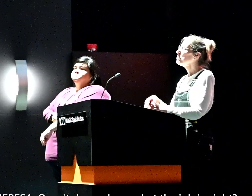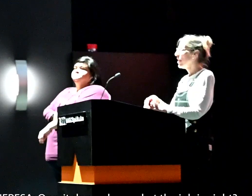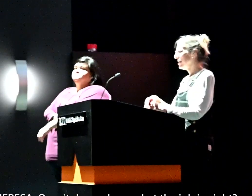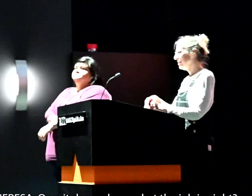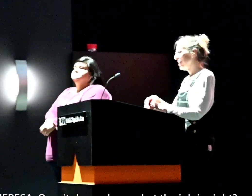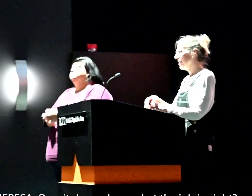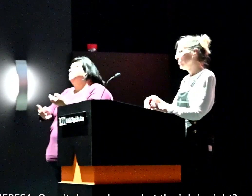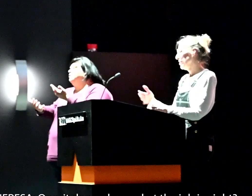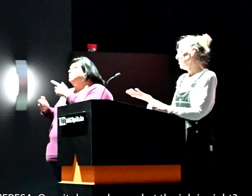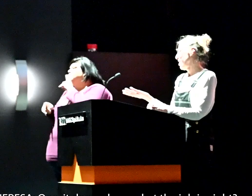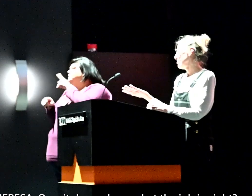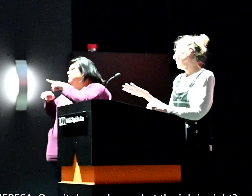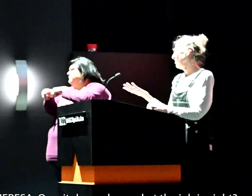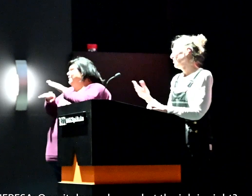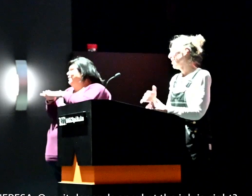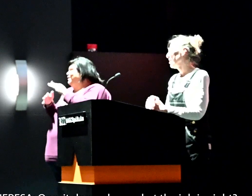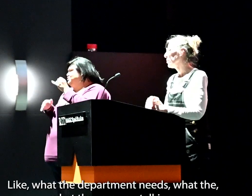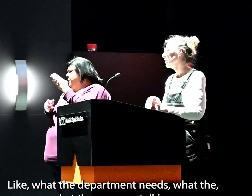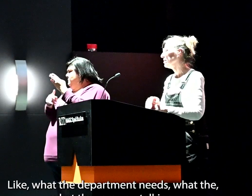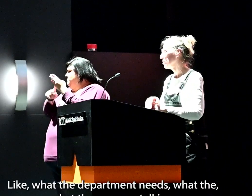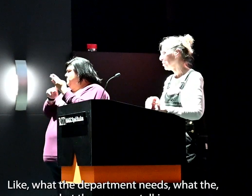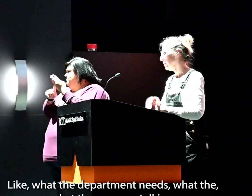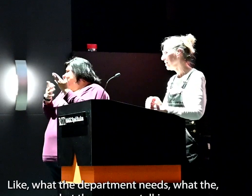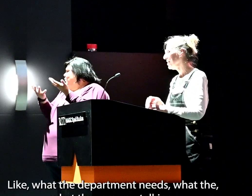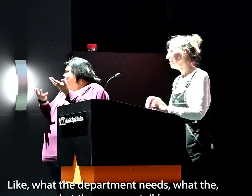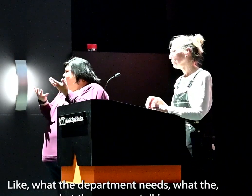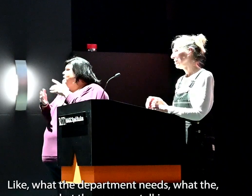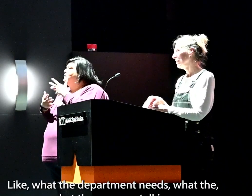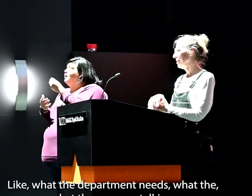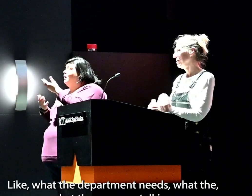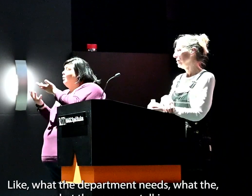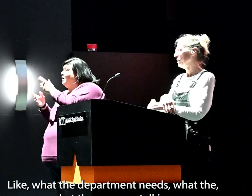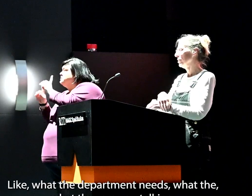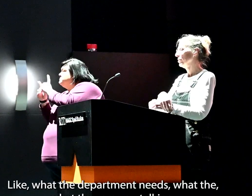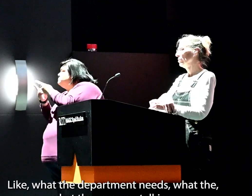When it depends on what the job is, right? Like what the department needs,